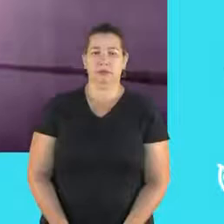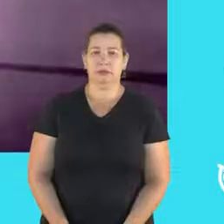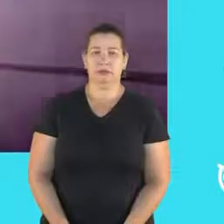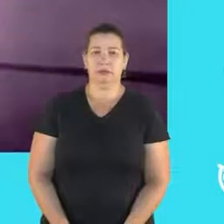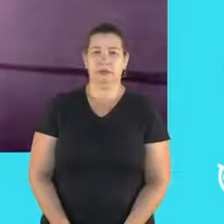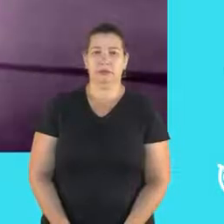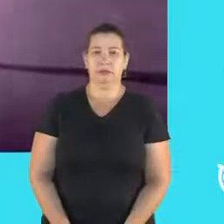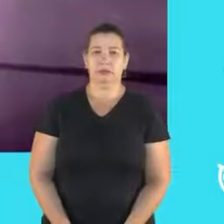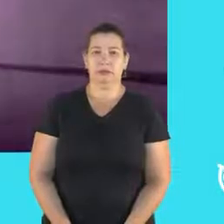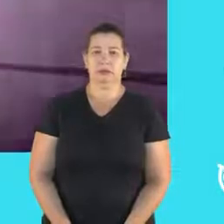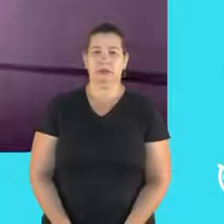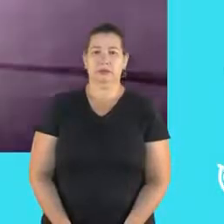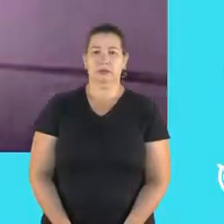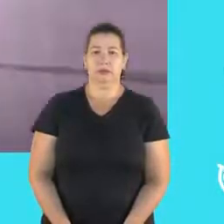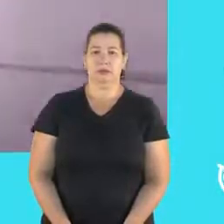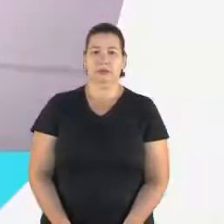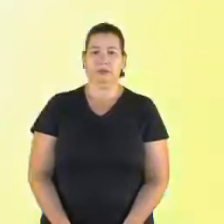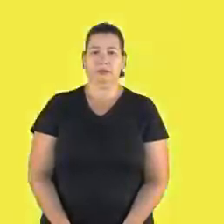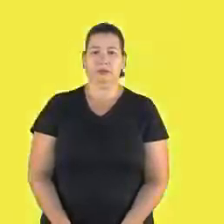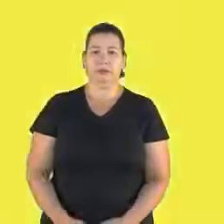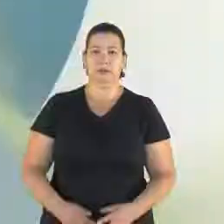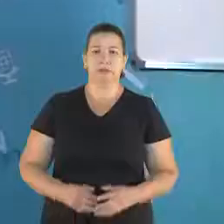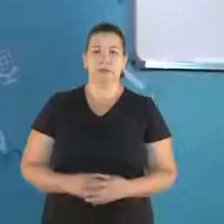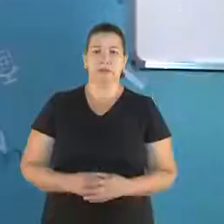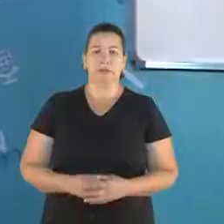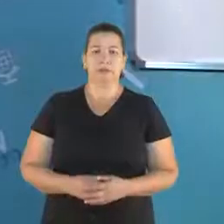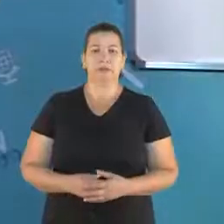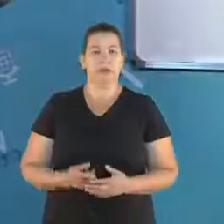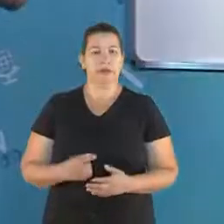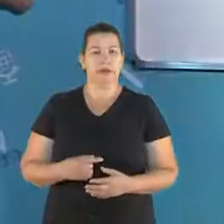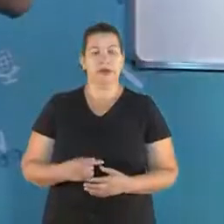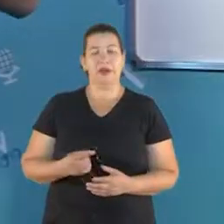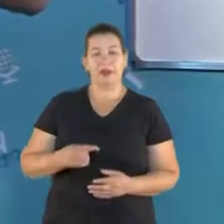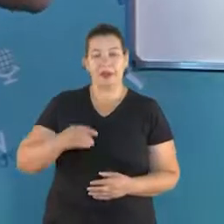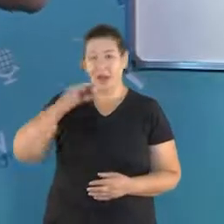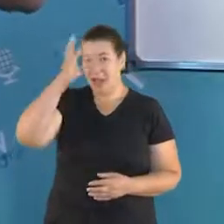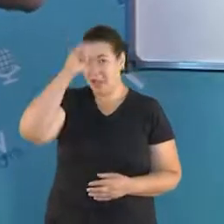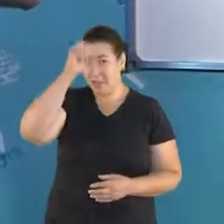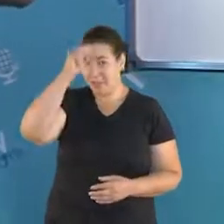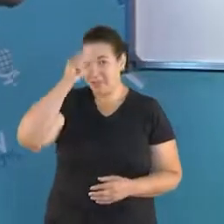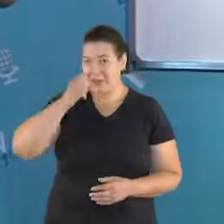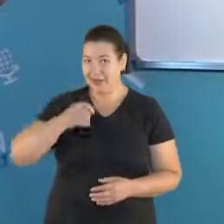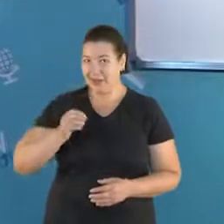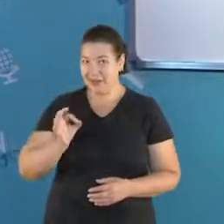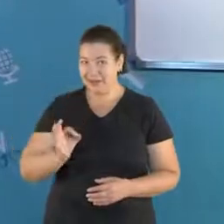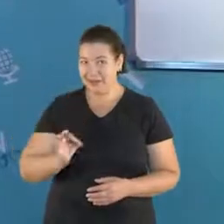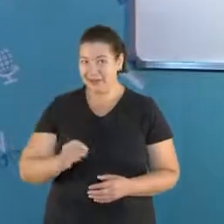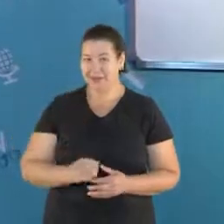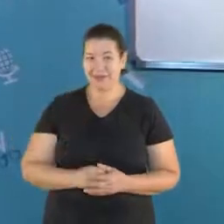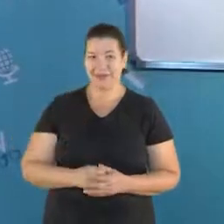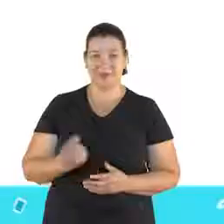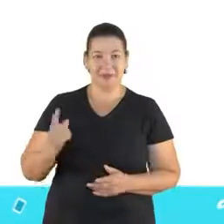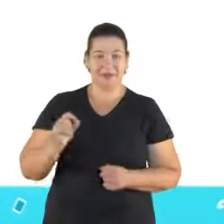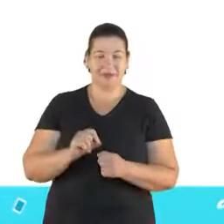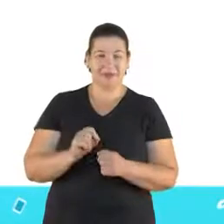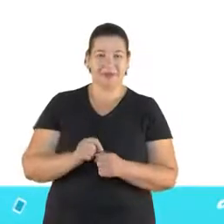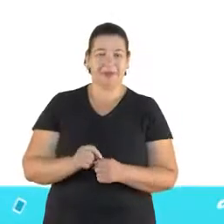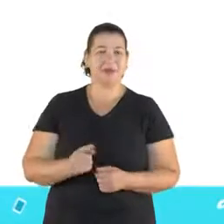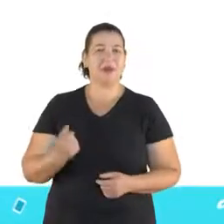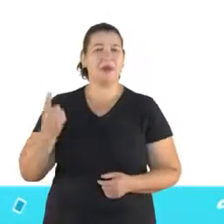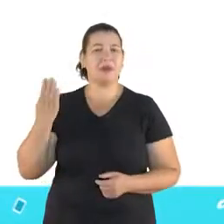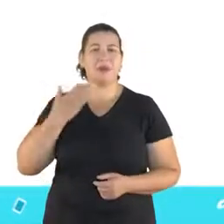changes that ultimately help us become who we are. Vamos testar o que a gente aprendeu hoje? Vamos fazer essa questão aqui. Qual